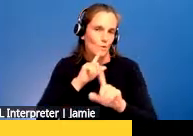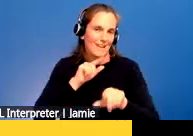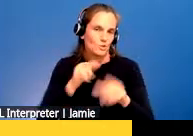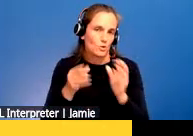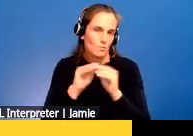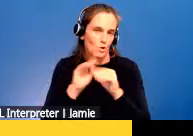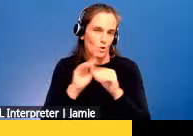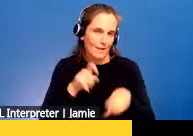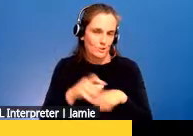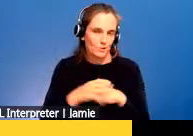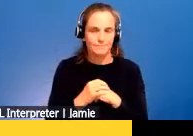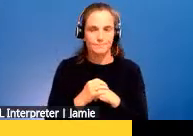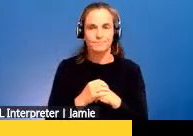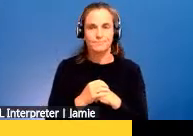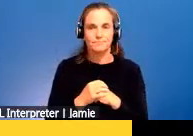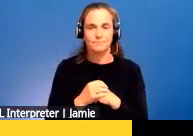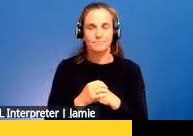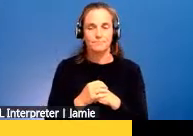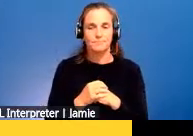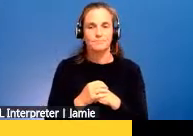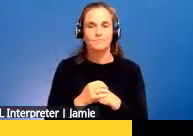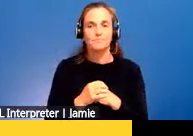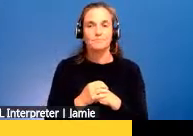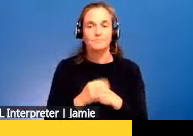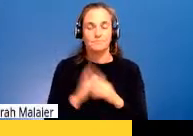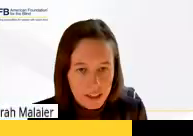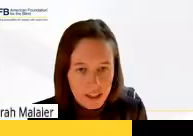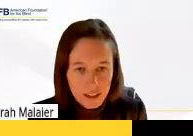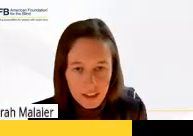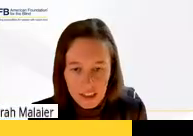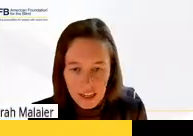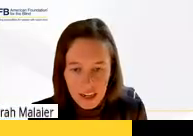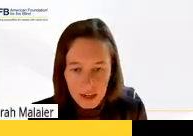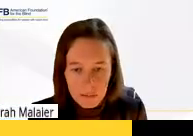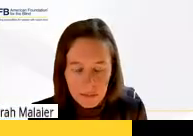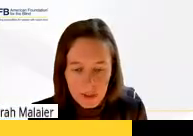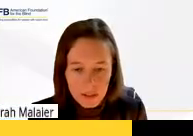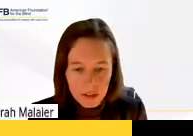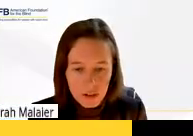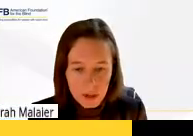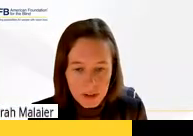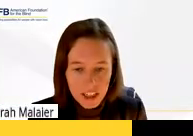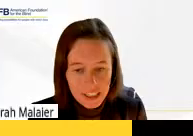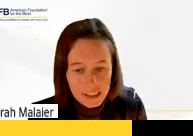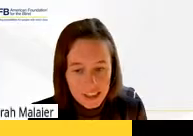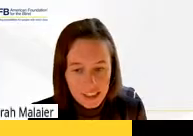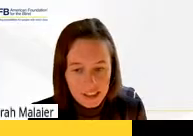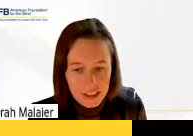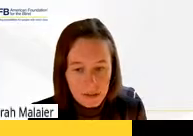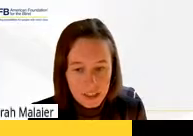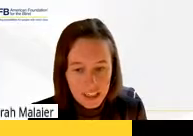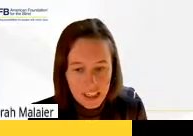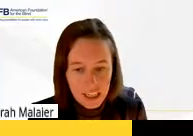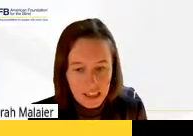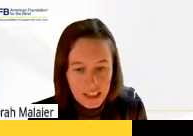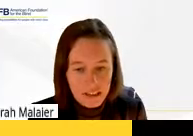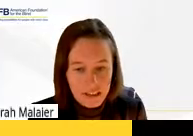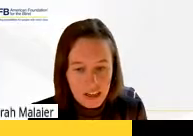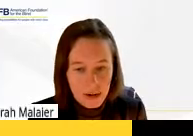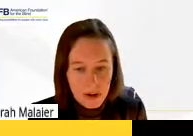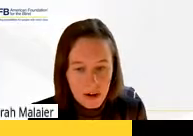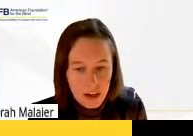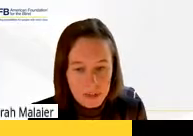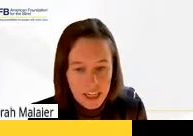There's a question that asks how often WCAG is updated. And so the Web Content Accessibility